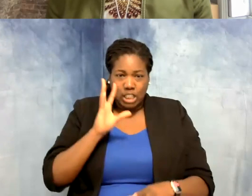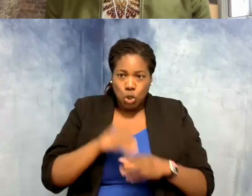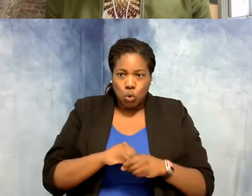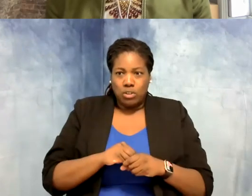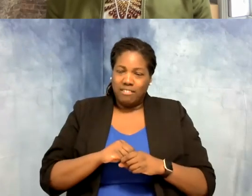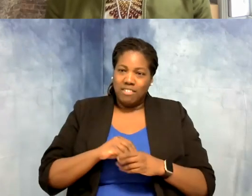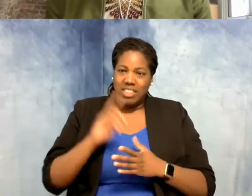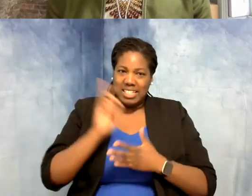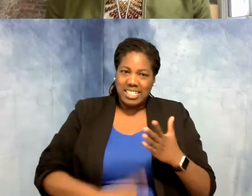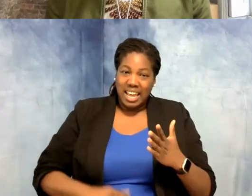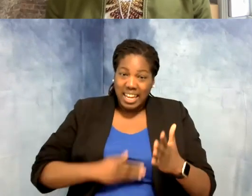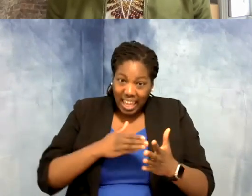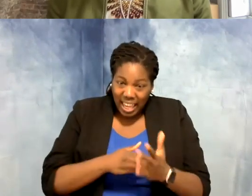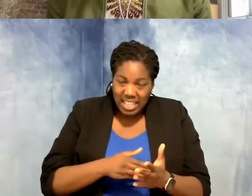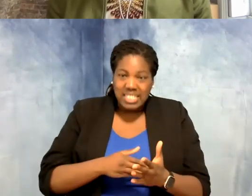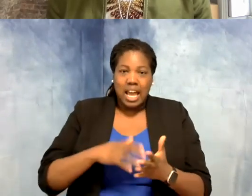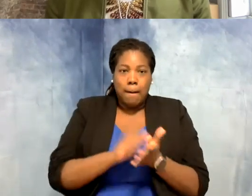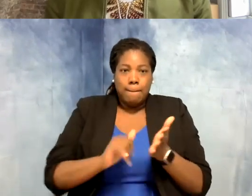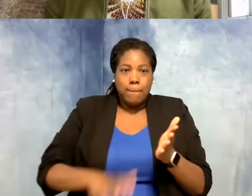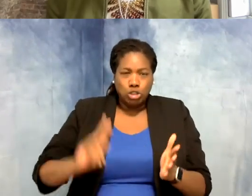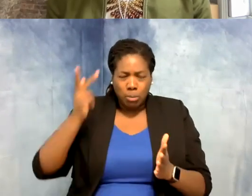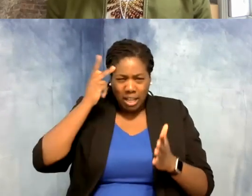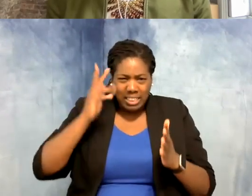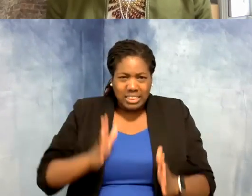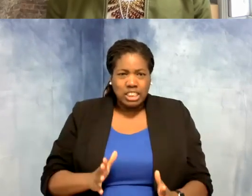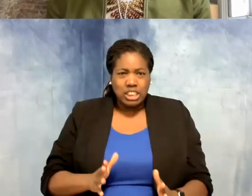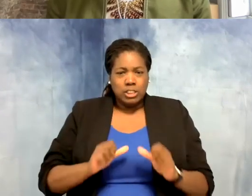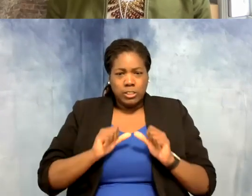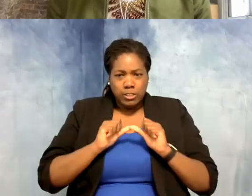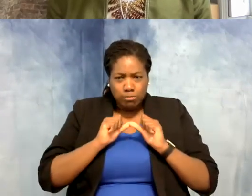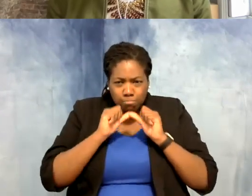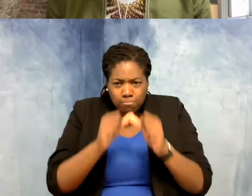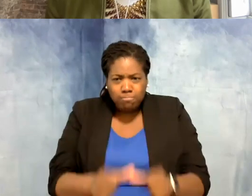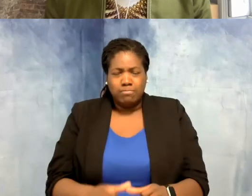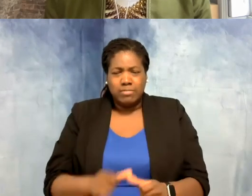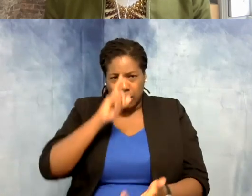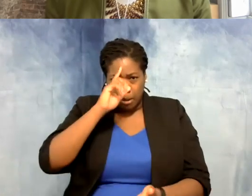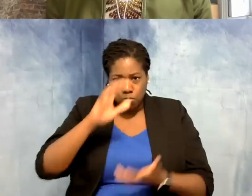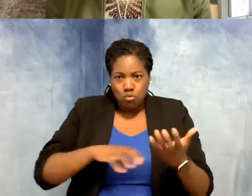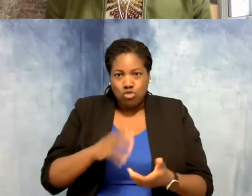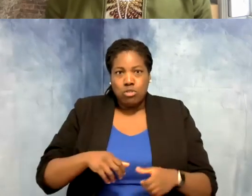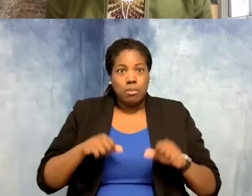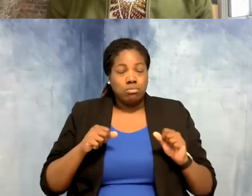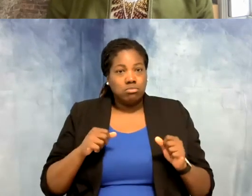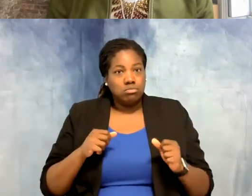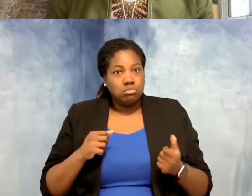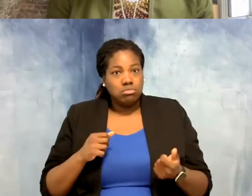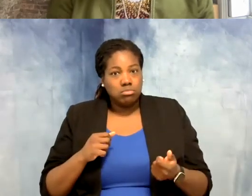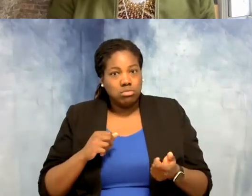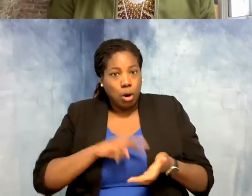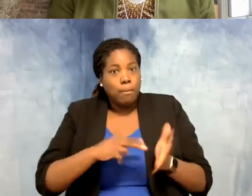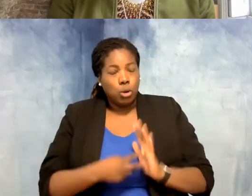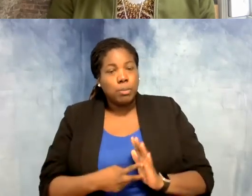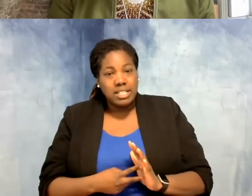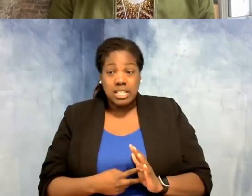design. Anti-abortion politicians fuel the chaos and the confusion on purpose. And it's up to us and up